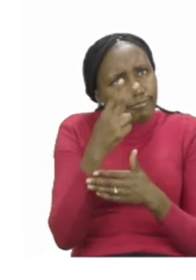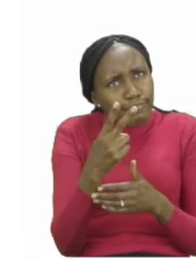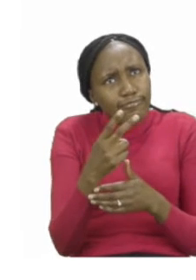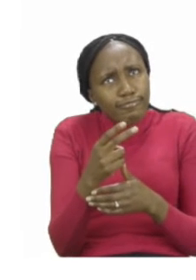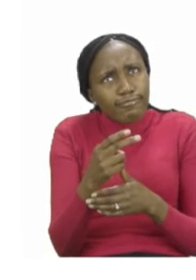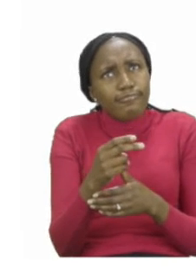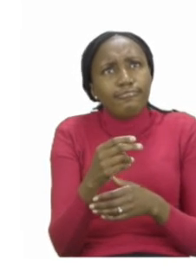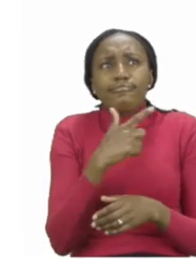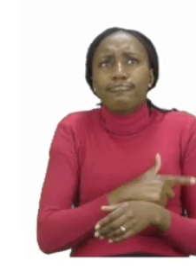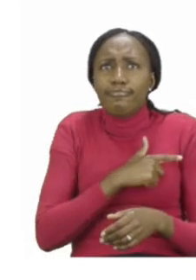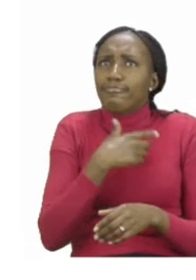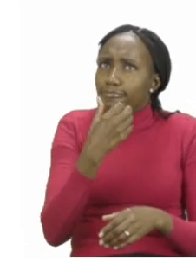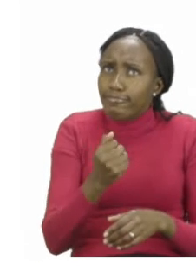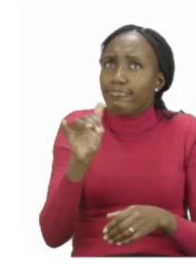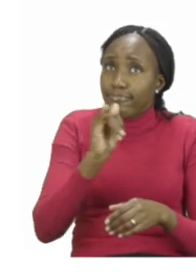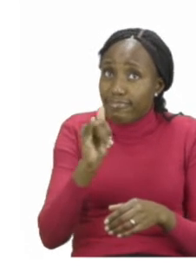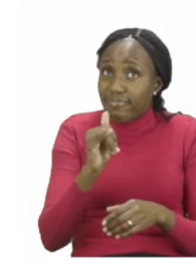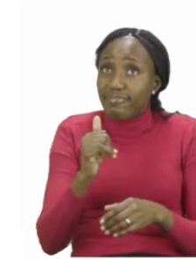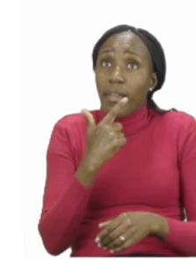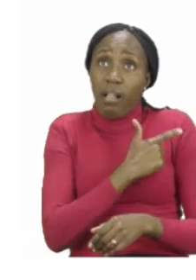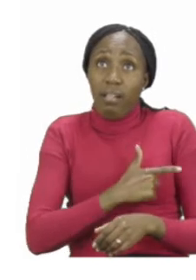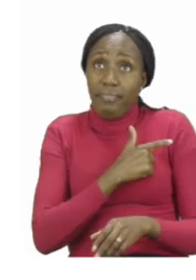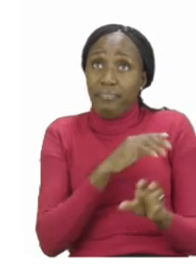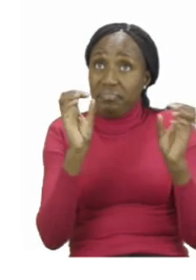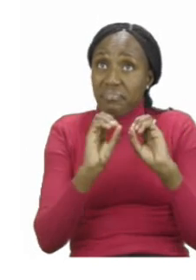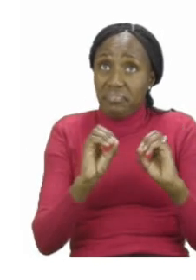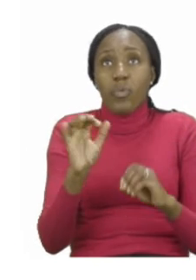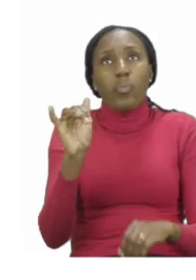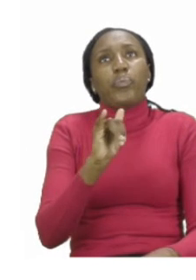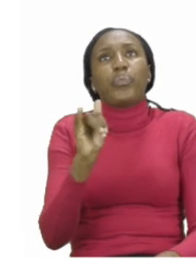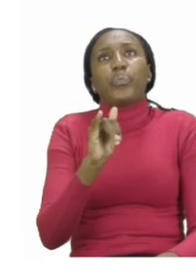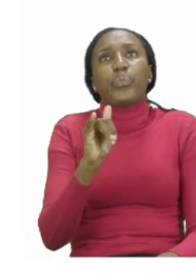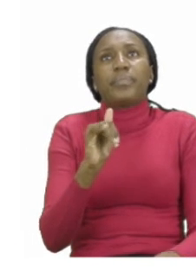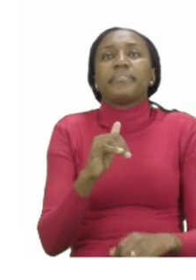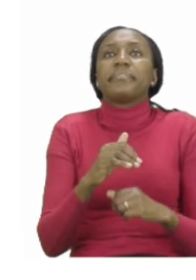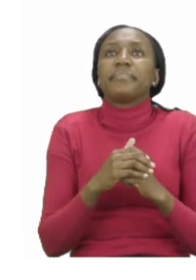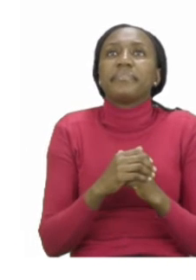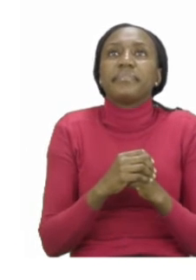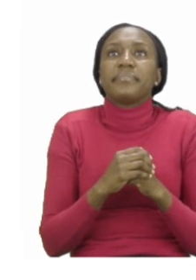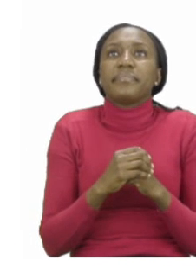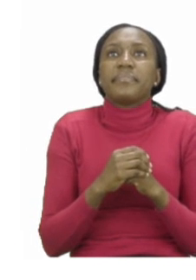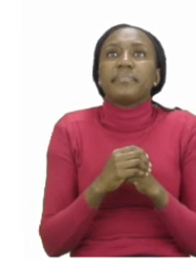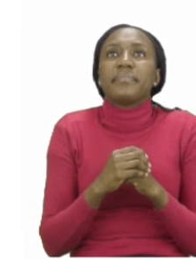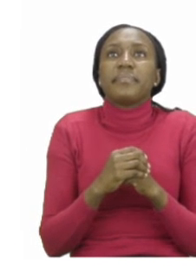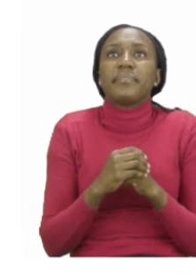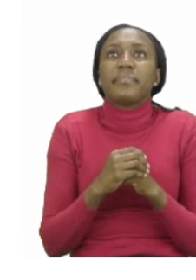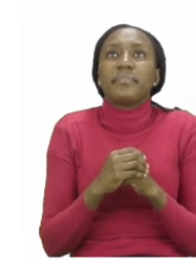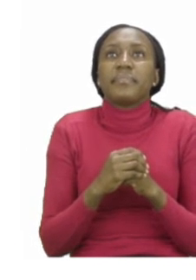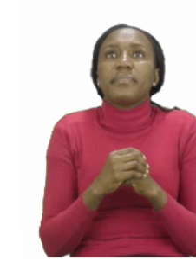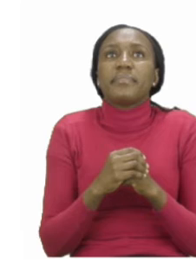which of these pictures are living things and which ones are